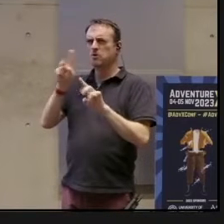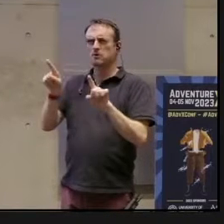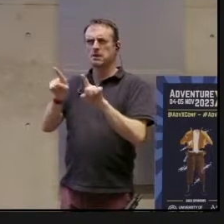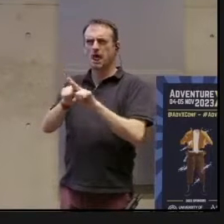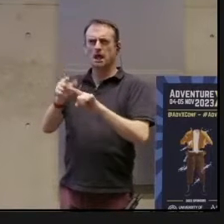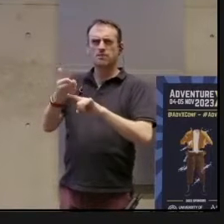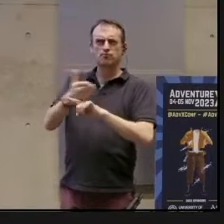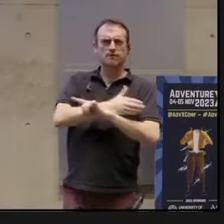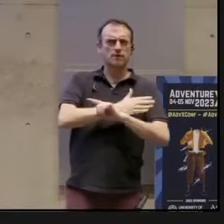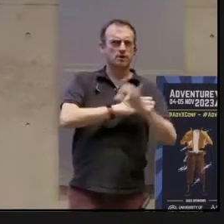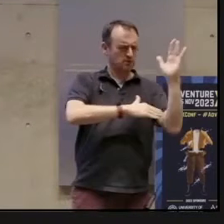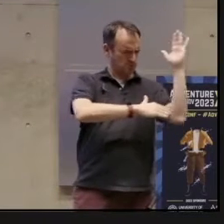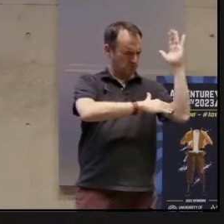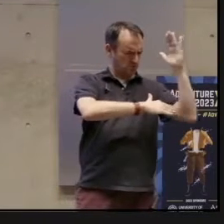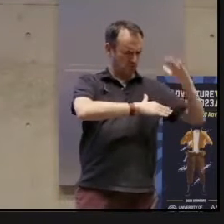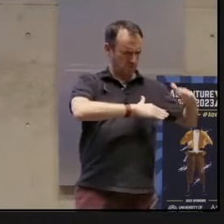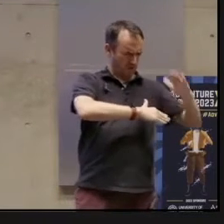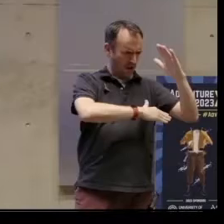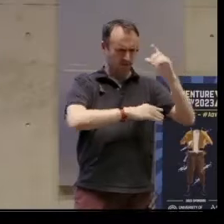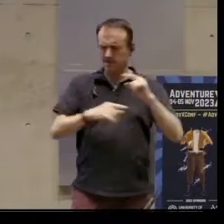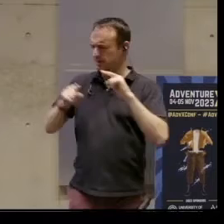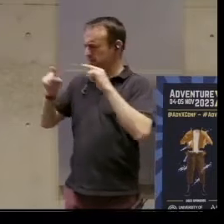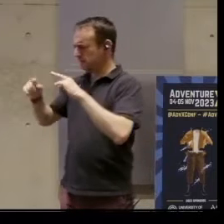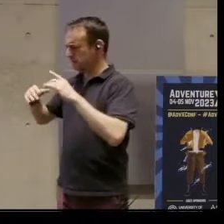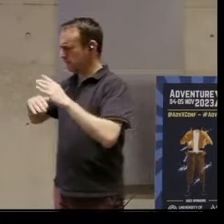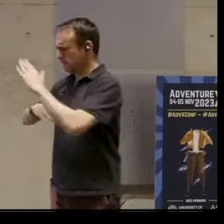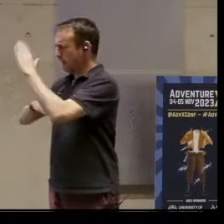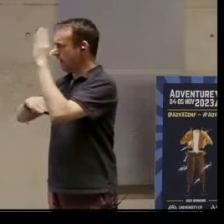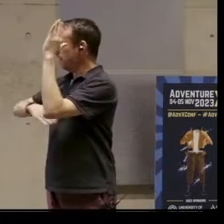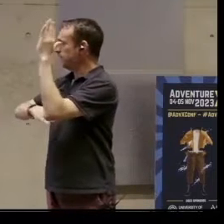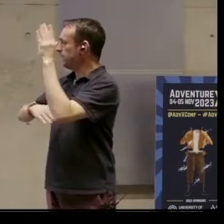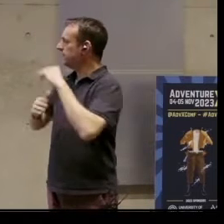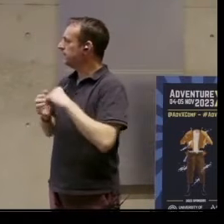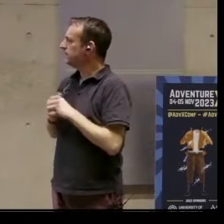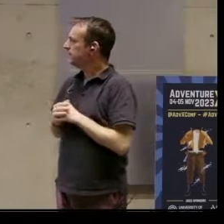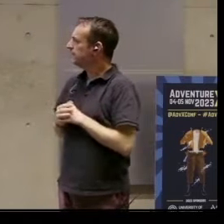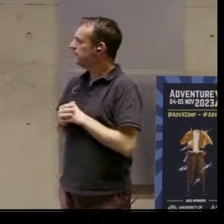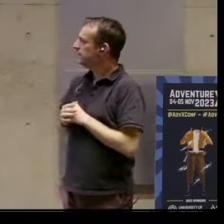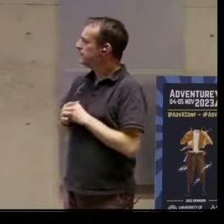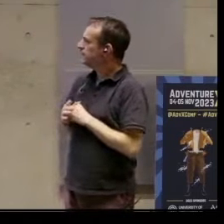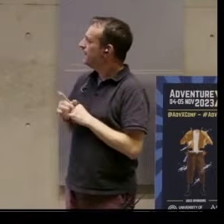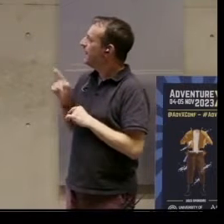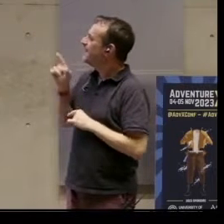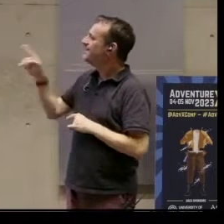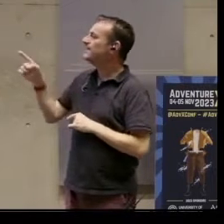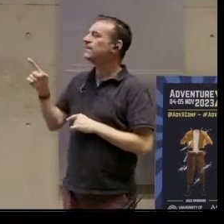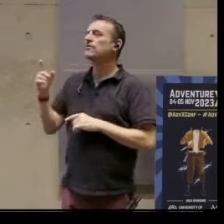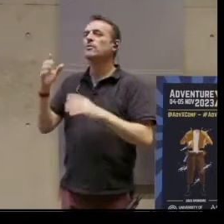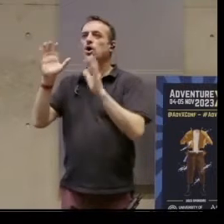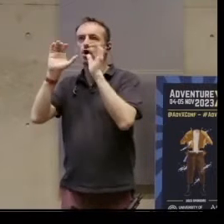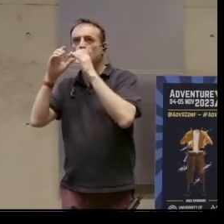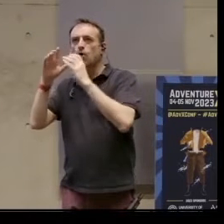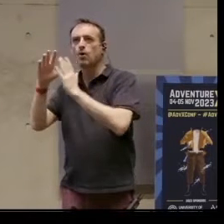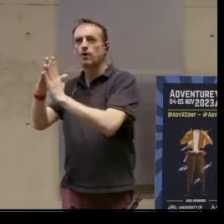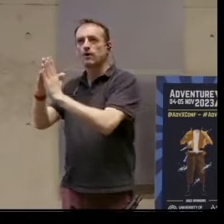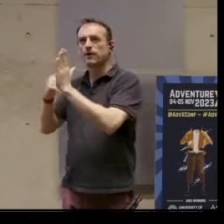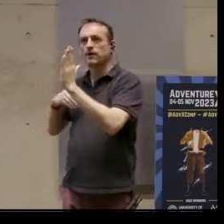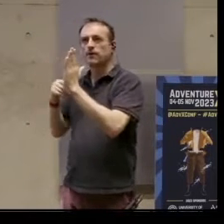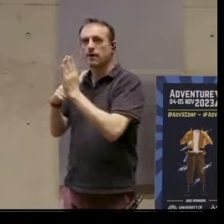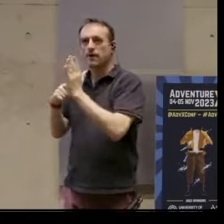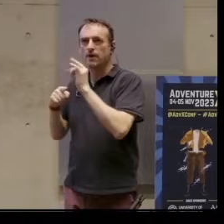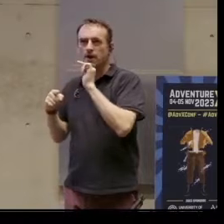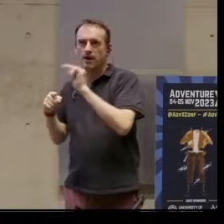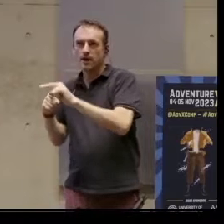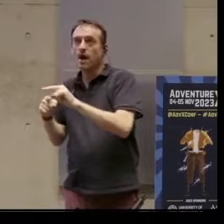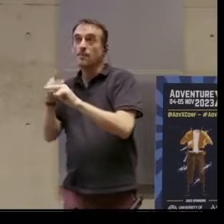fucking picture that you just showed. Well, here's the deal. This is just the stupid picture that I pulled off of Google that comes up immediately, which I guaranteed was